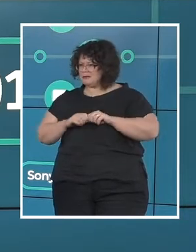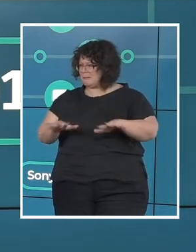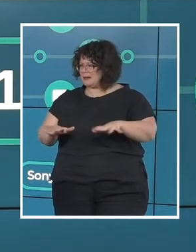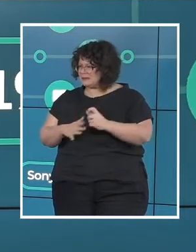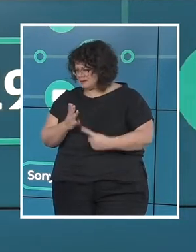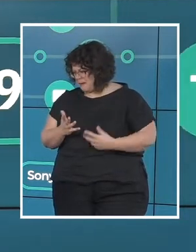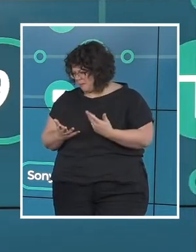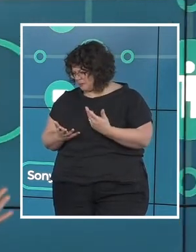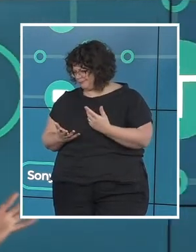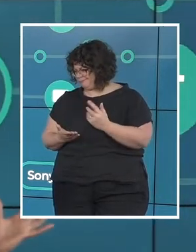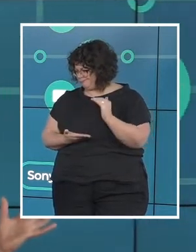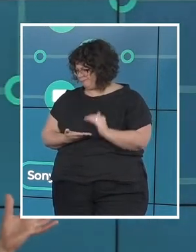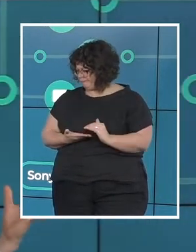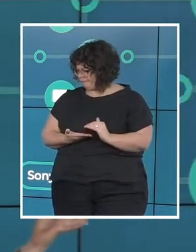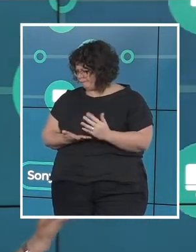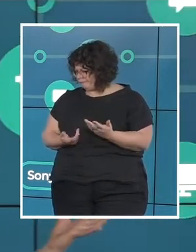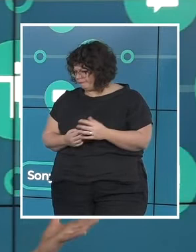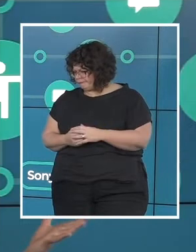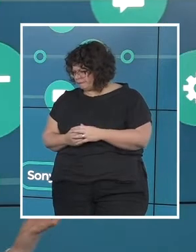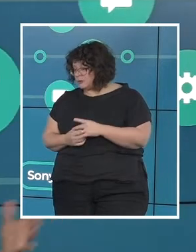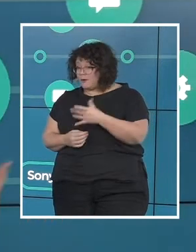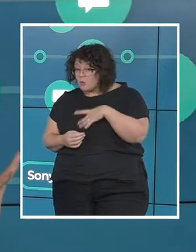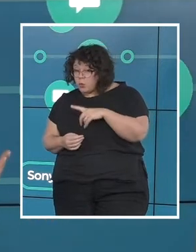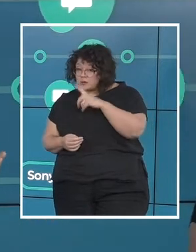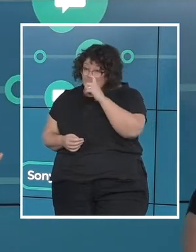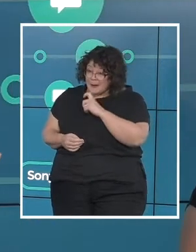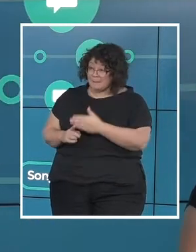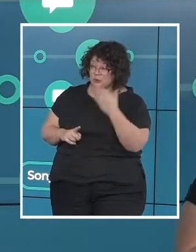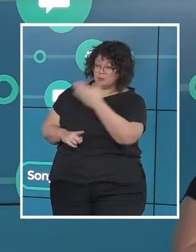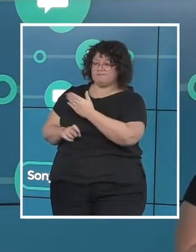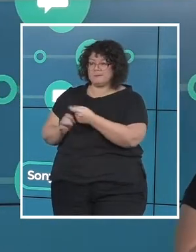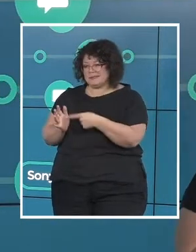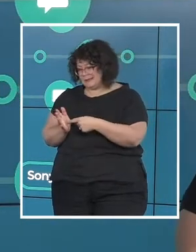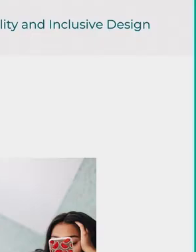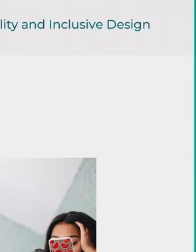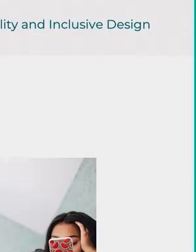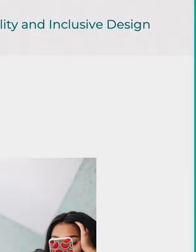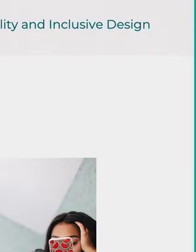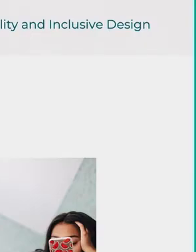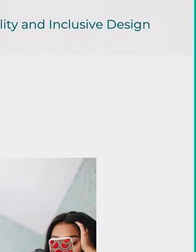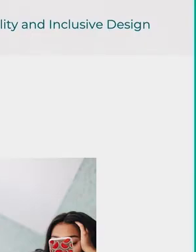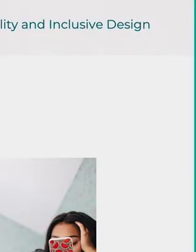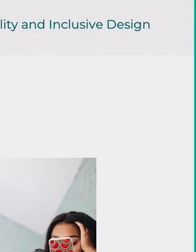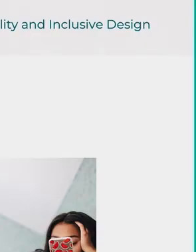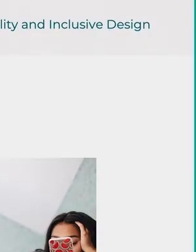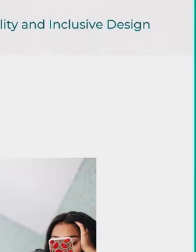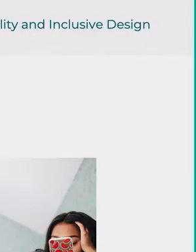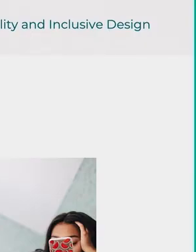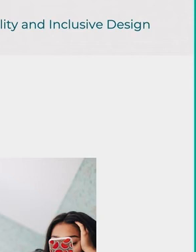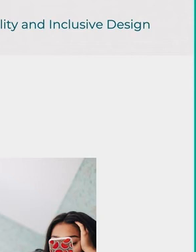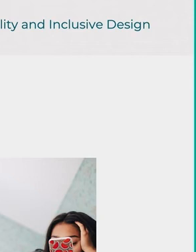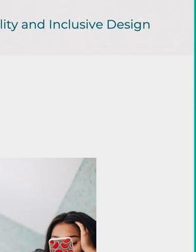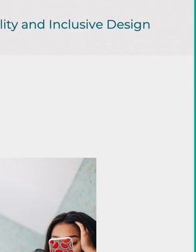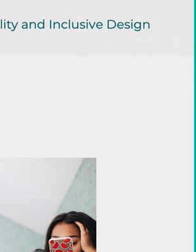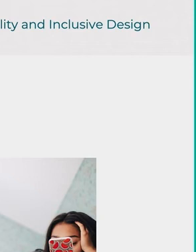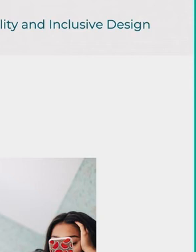We also like to remind folks that accessibility features are A11Y. So there's 11 letters between A and Y. I didn't know that on